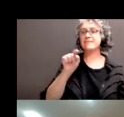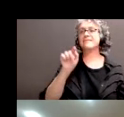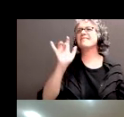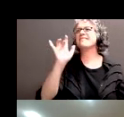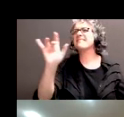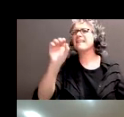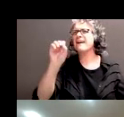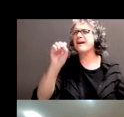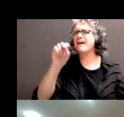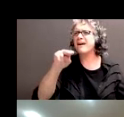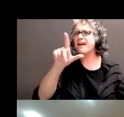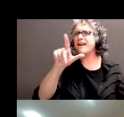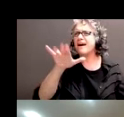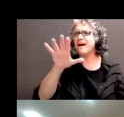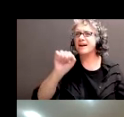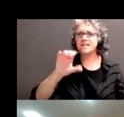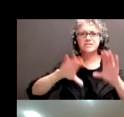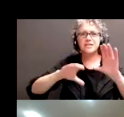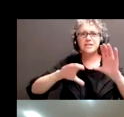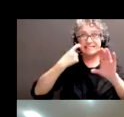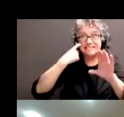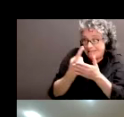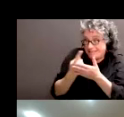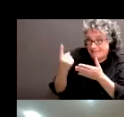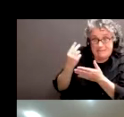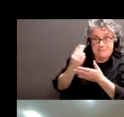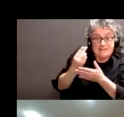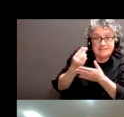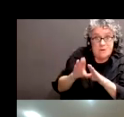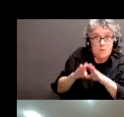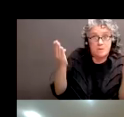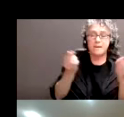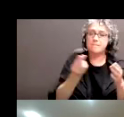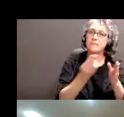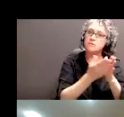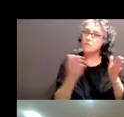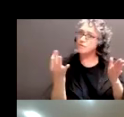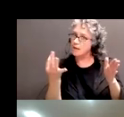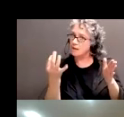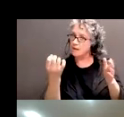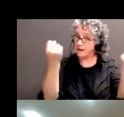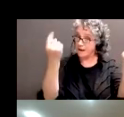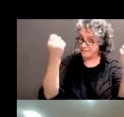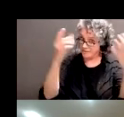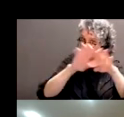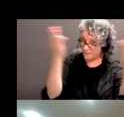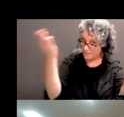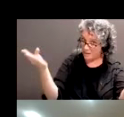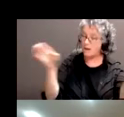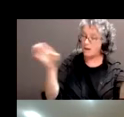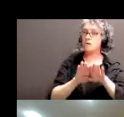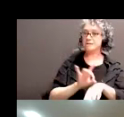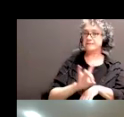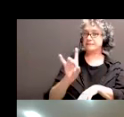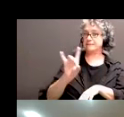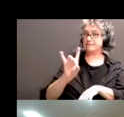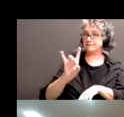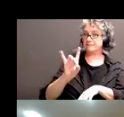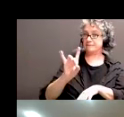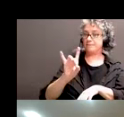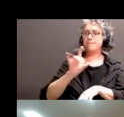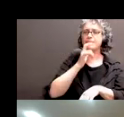we just opened Monday, so we are only doing Monday through Friday from 11 a.m. to 8 p.m. And it's